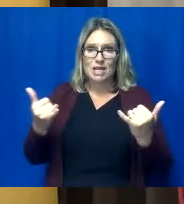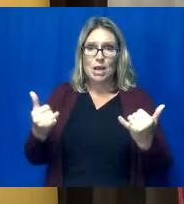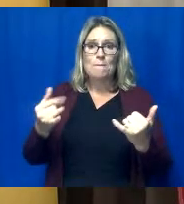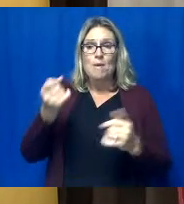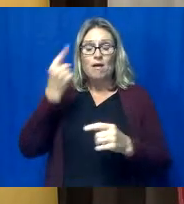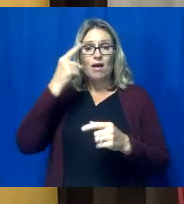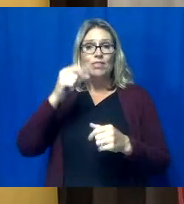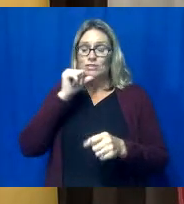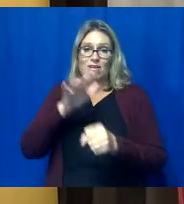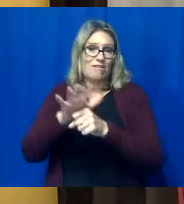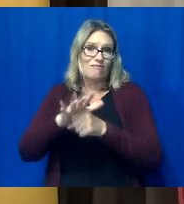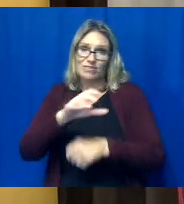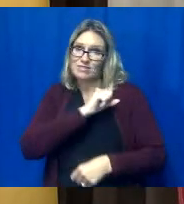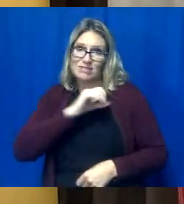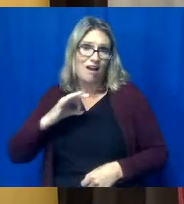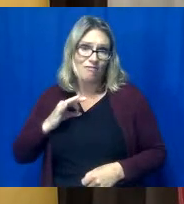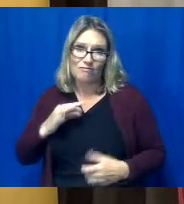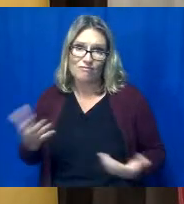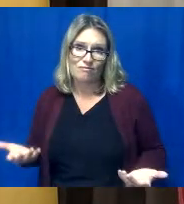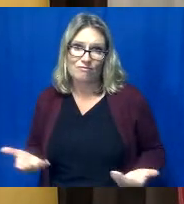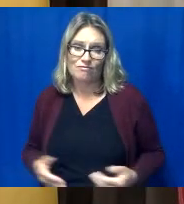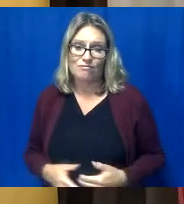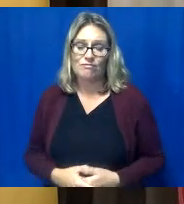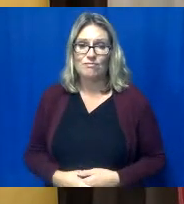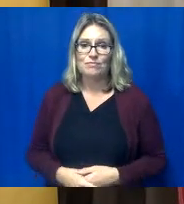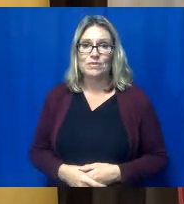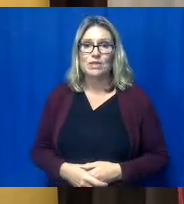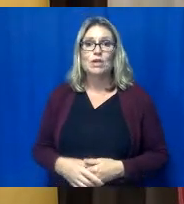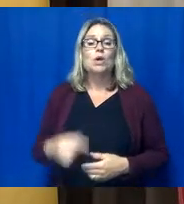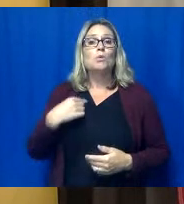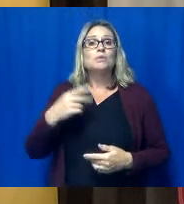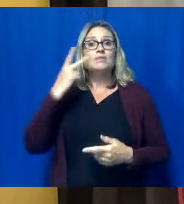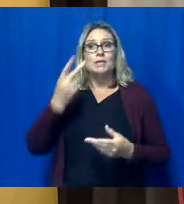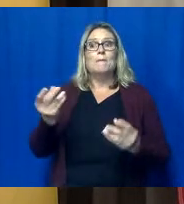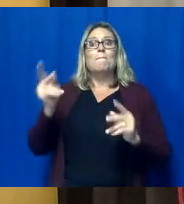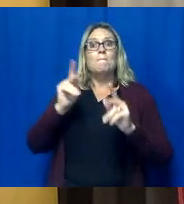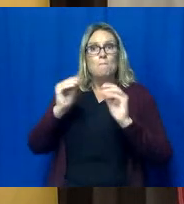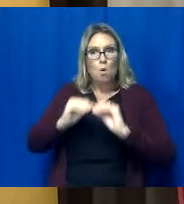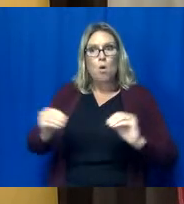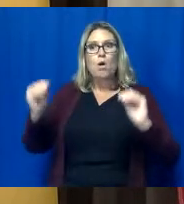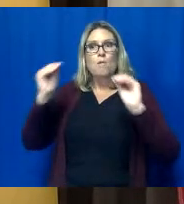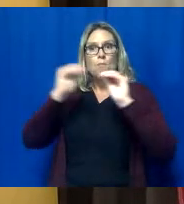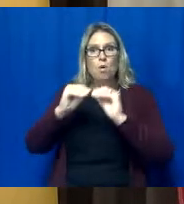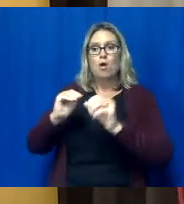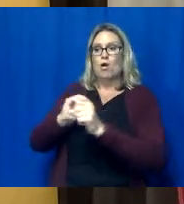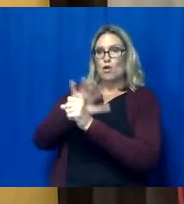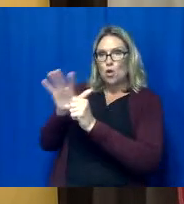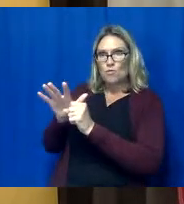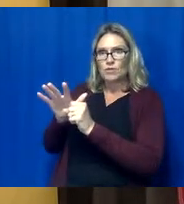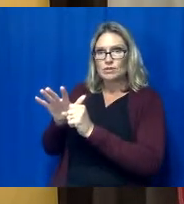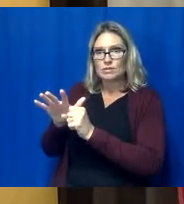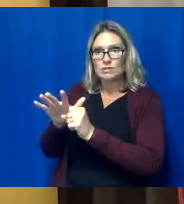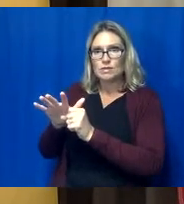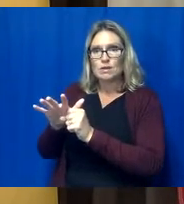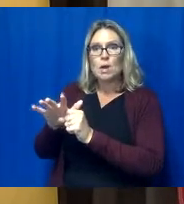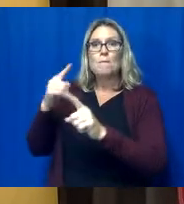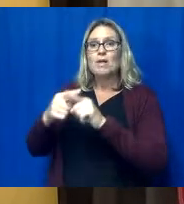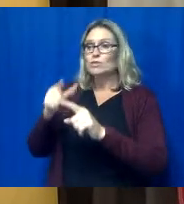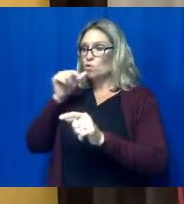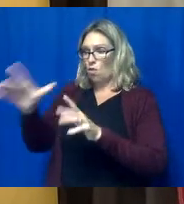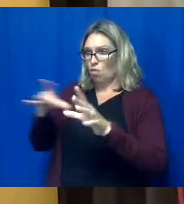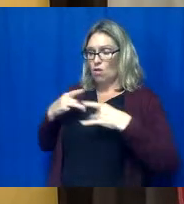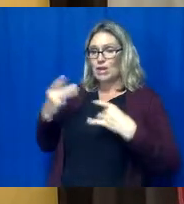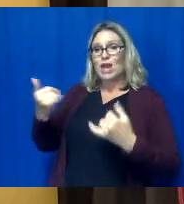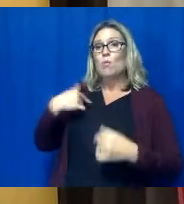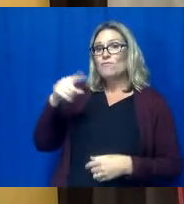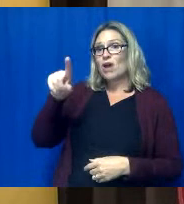where when we see more people with COVID and more contacts amongst our staff. Today, there's